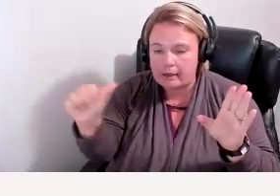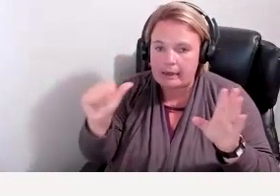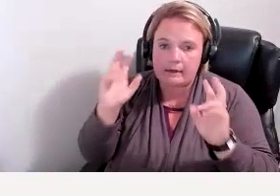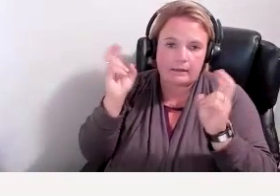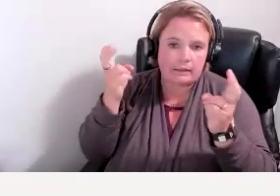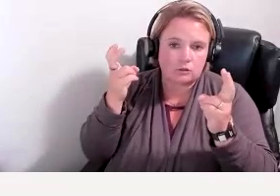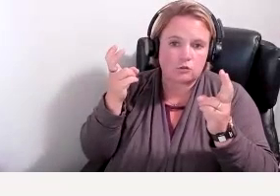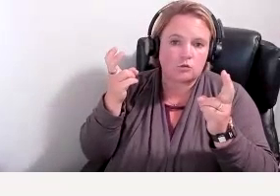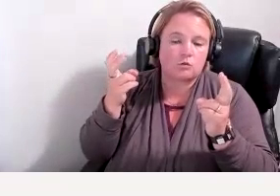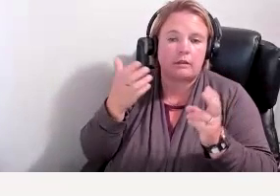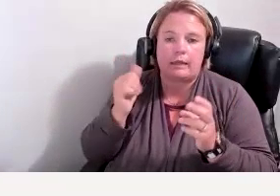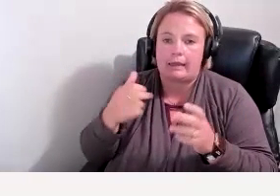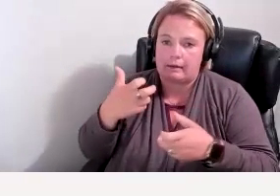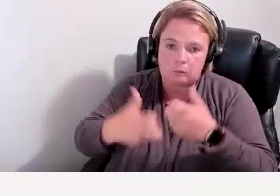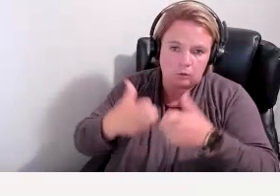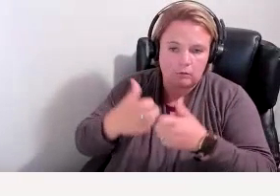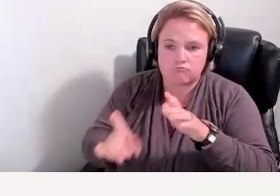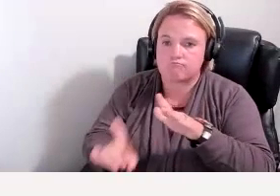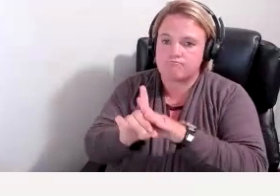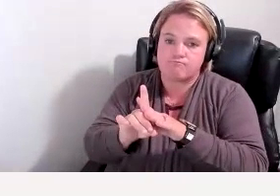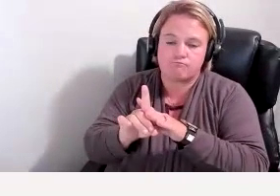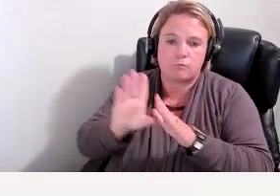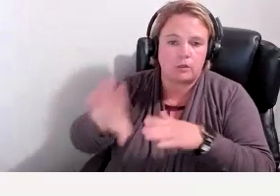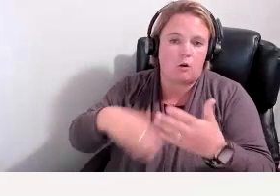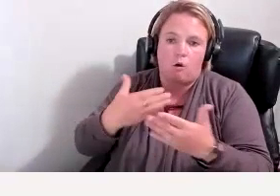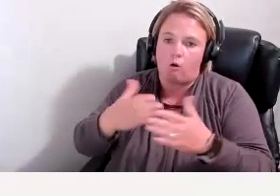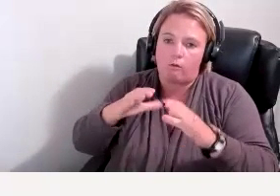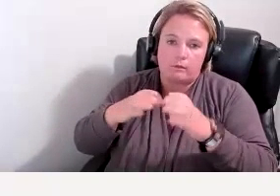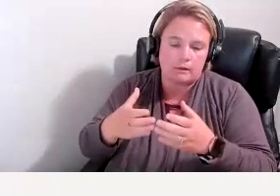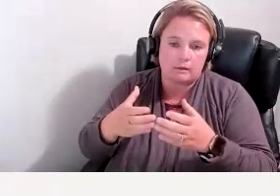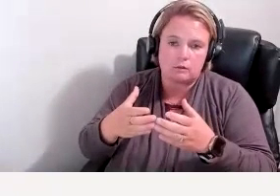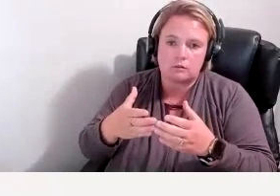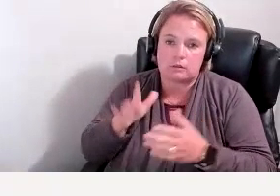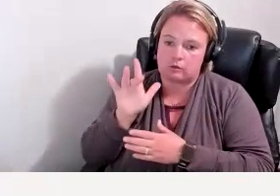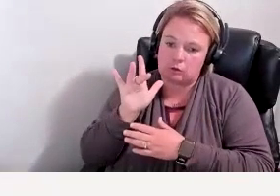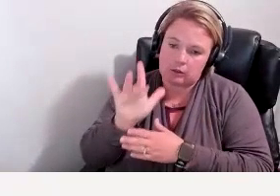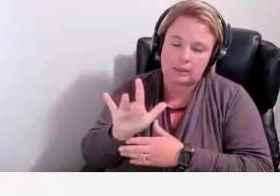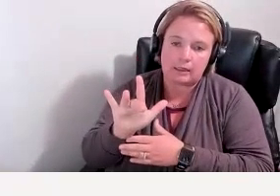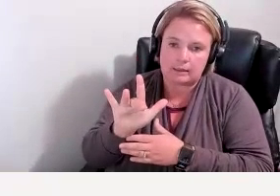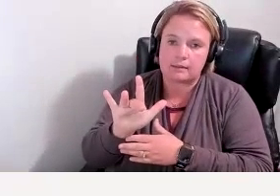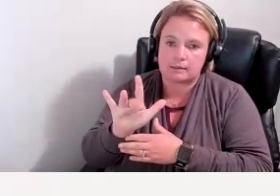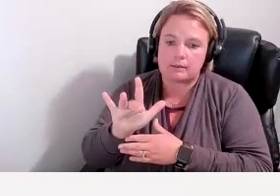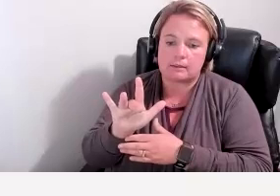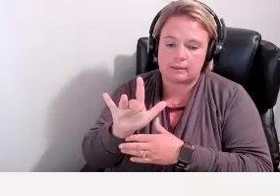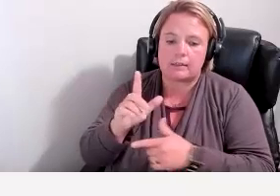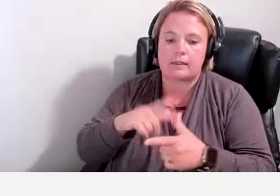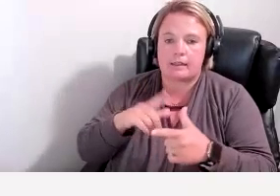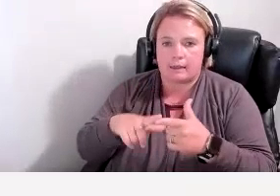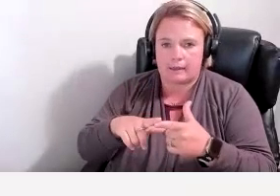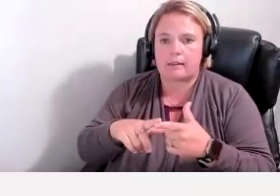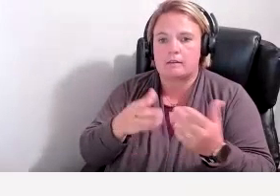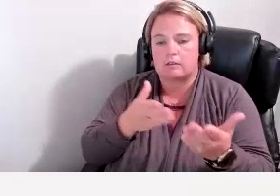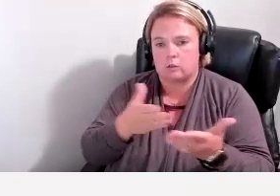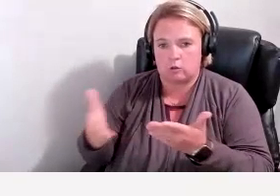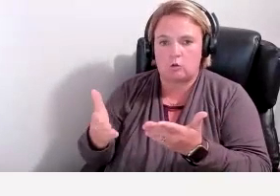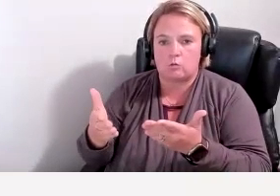that have been detected in all of your courses. And when you click on one of those, then you can just, it'll take you directly to